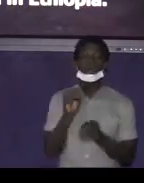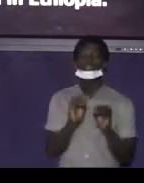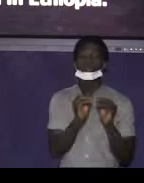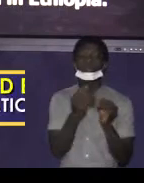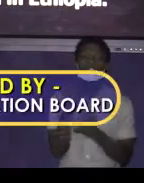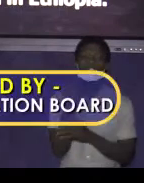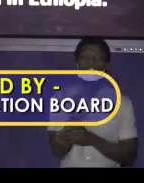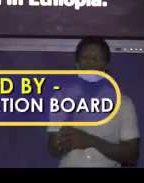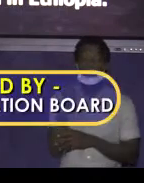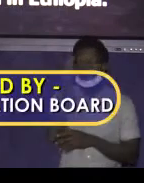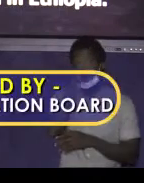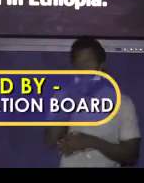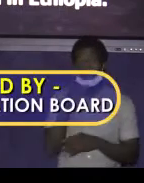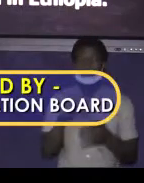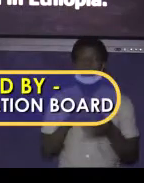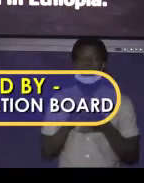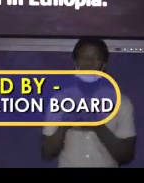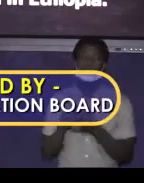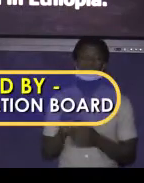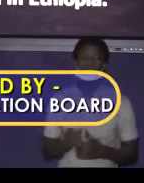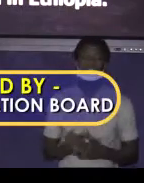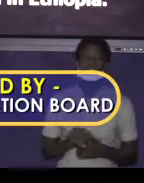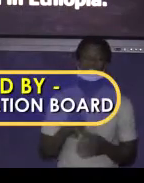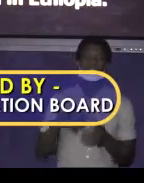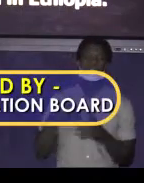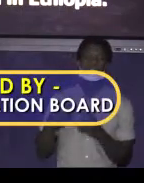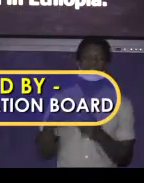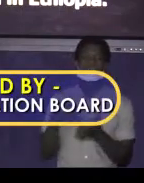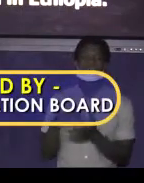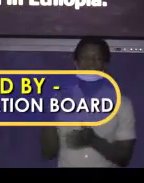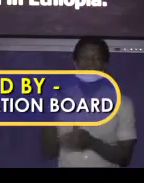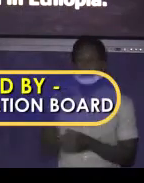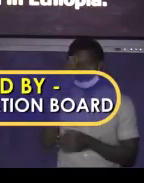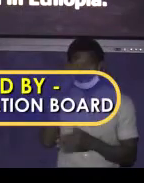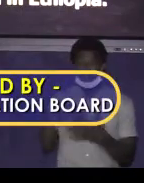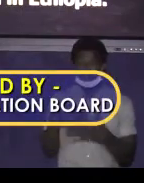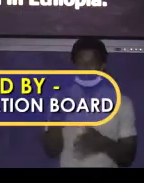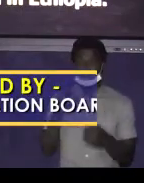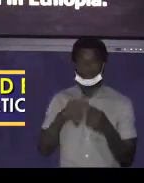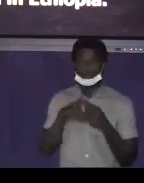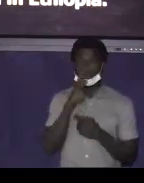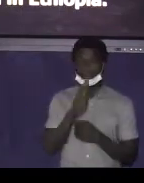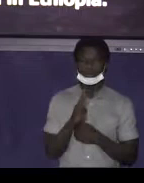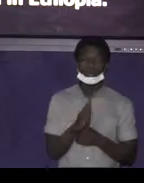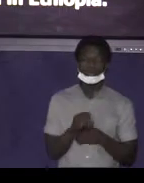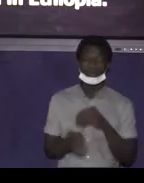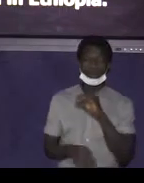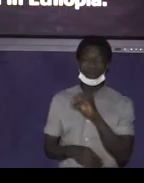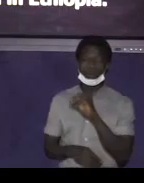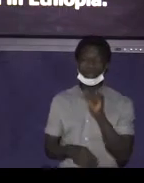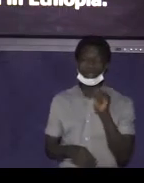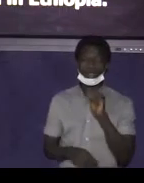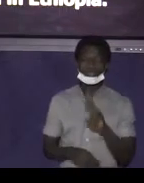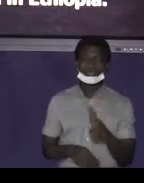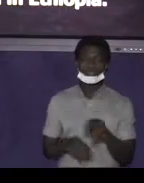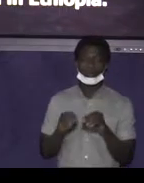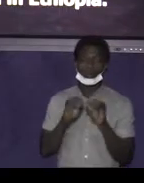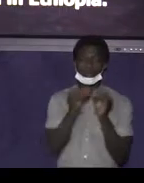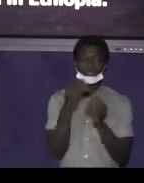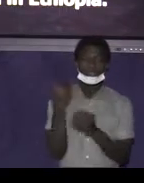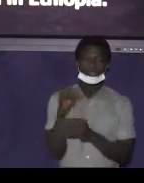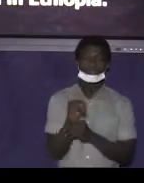the Organization of African Unity. Then it was known before to be OAU,